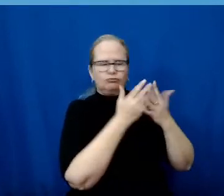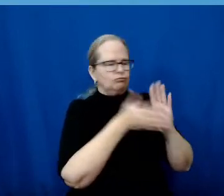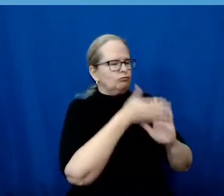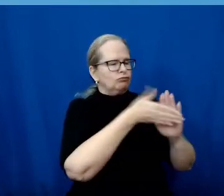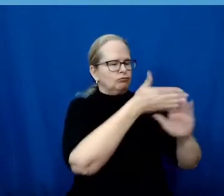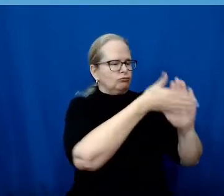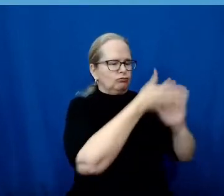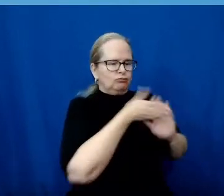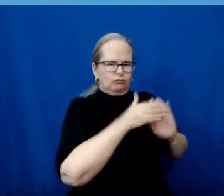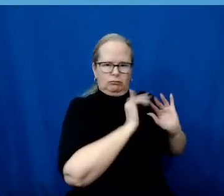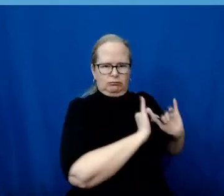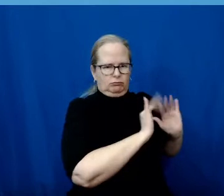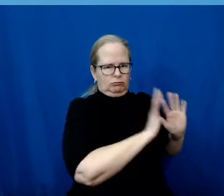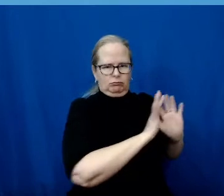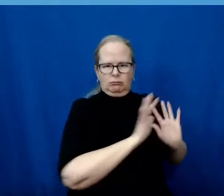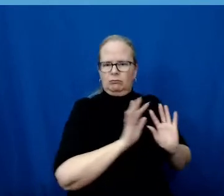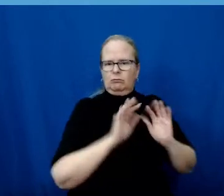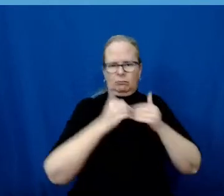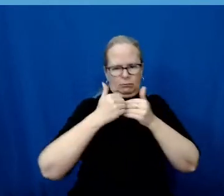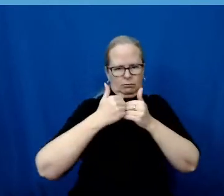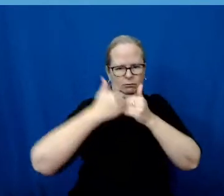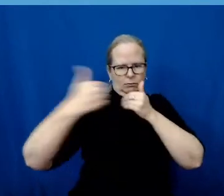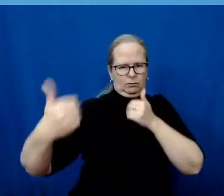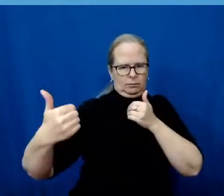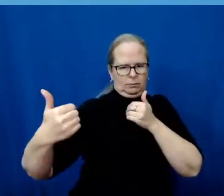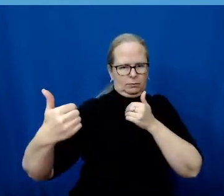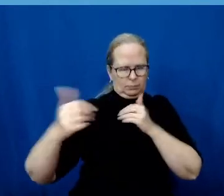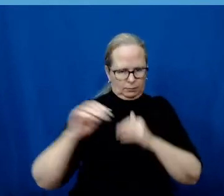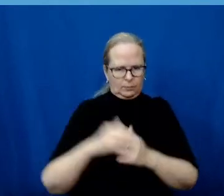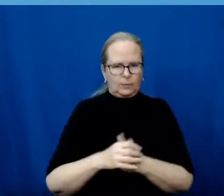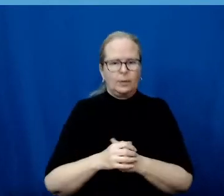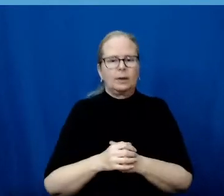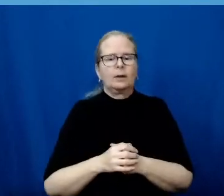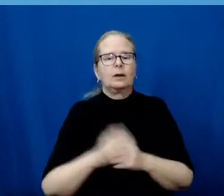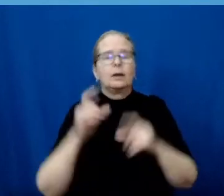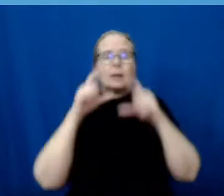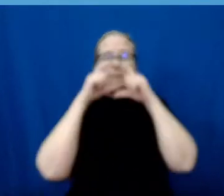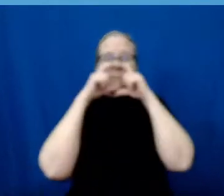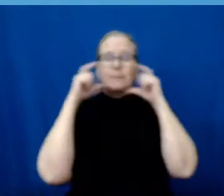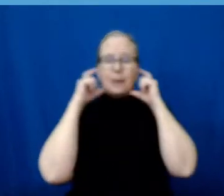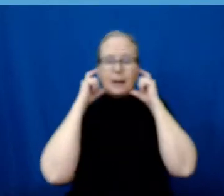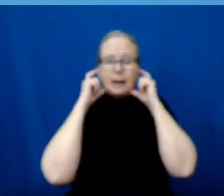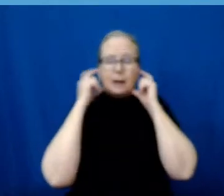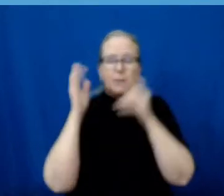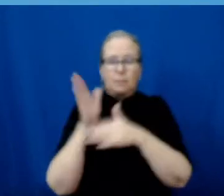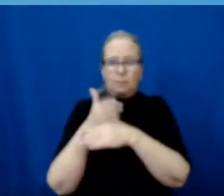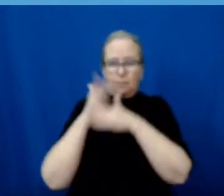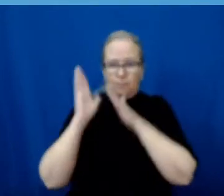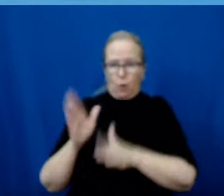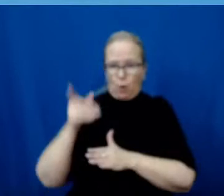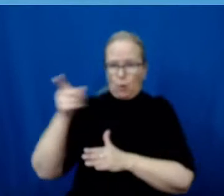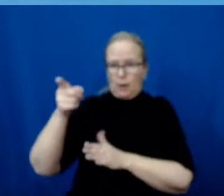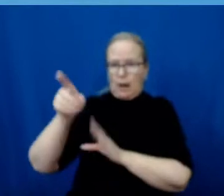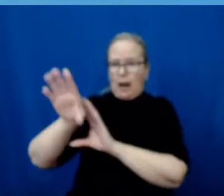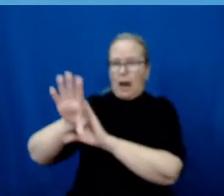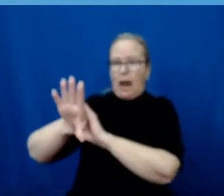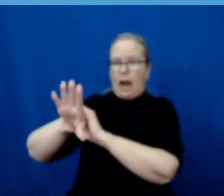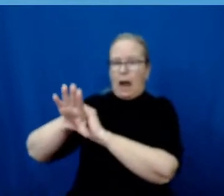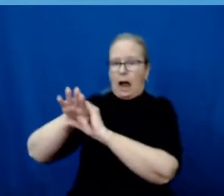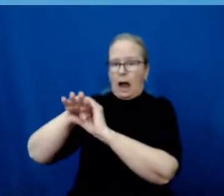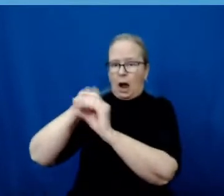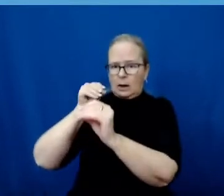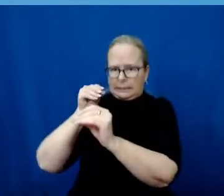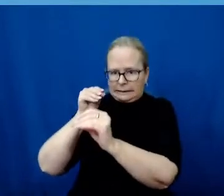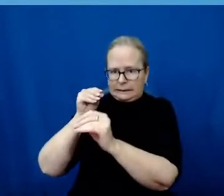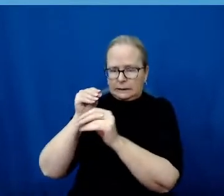masking for when my partner did come out, we kept that to a minimum, and I know in a lot of cases that won't really be possible. But